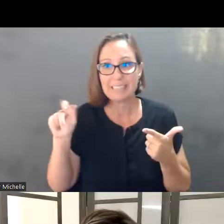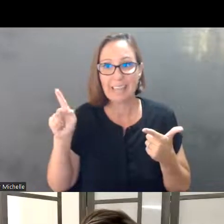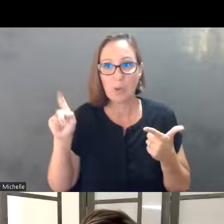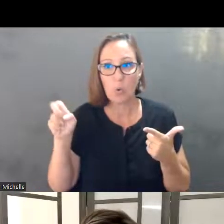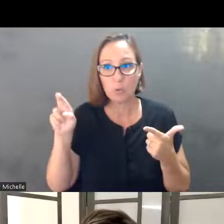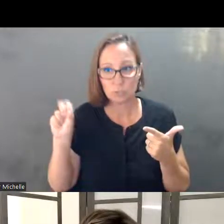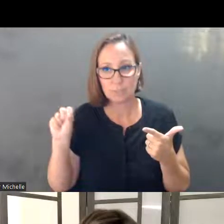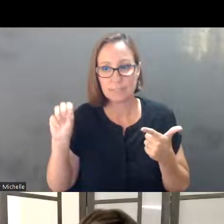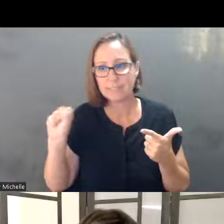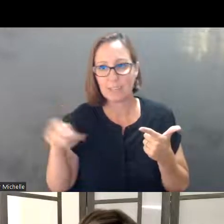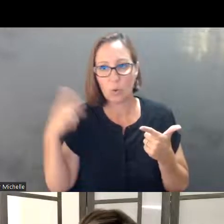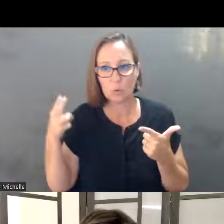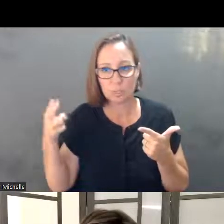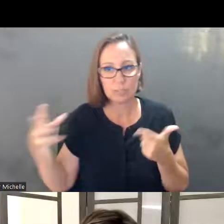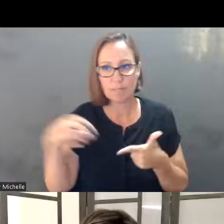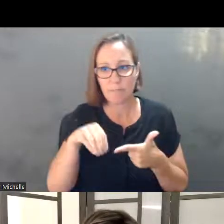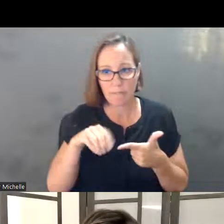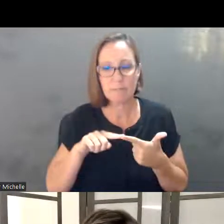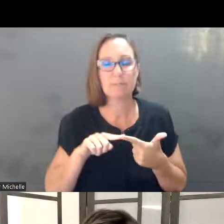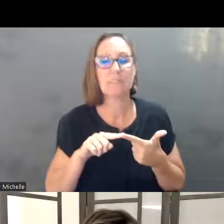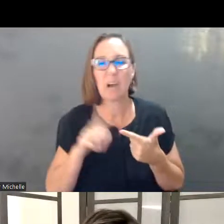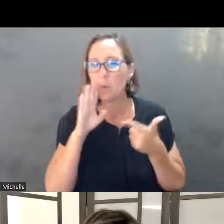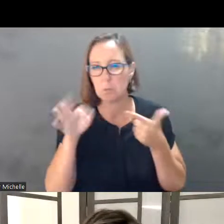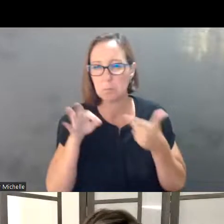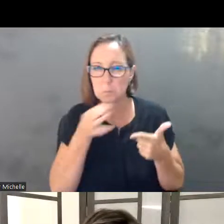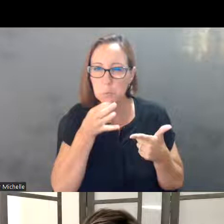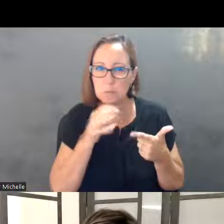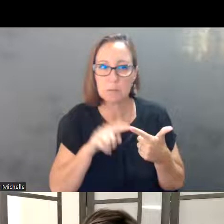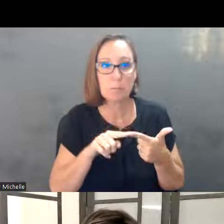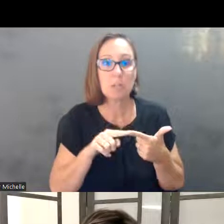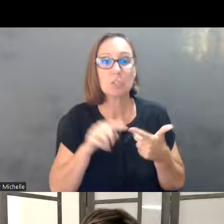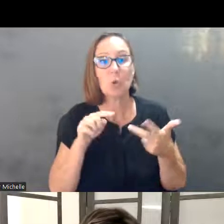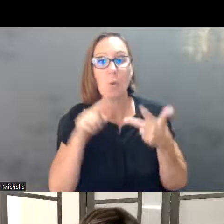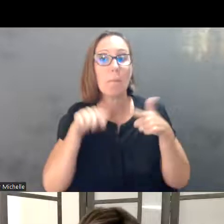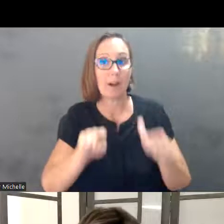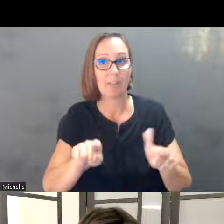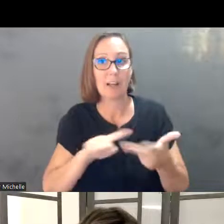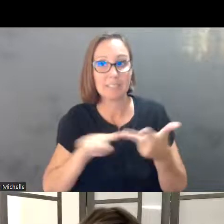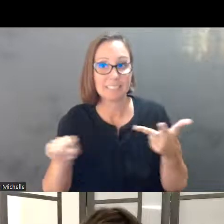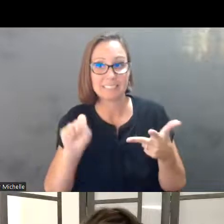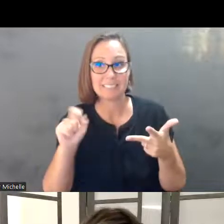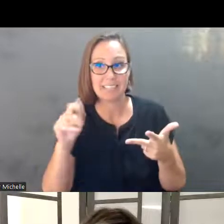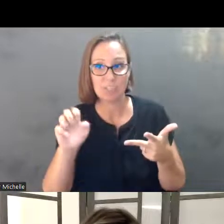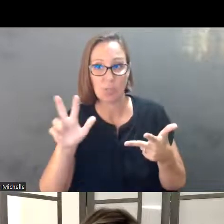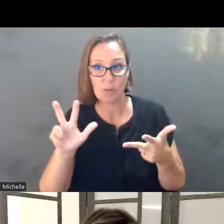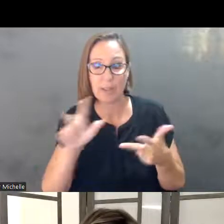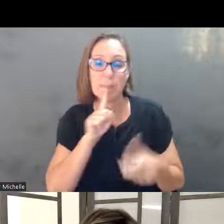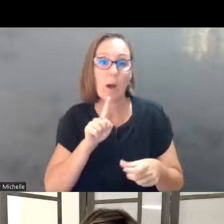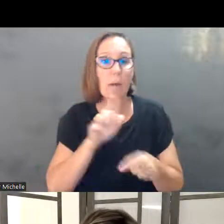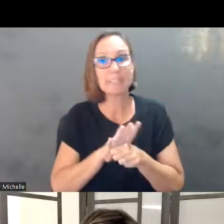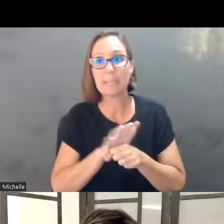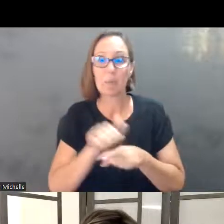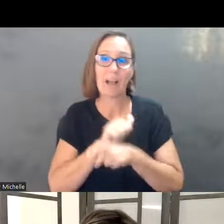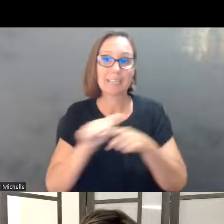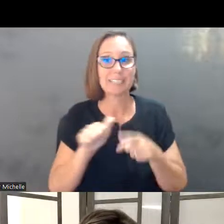moment. In parallel, we were running phase 3, which is the promising practice research, which I'll also